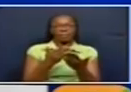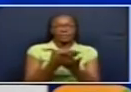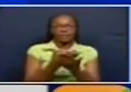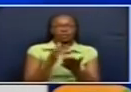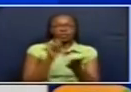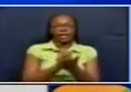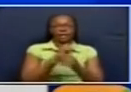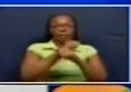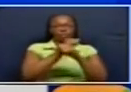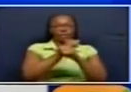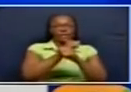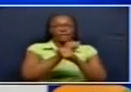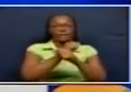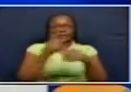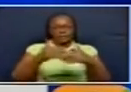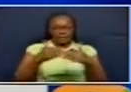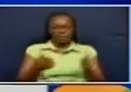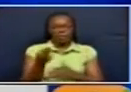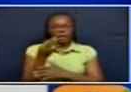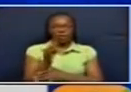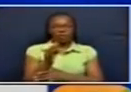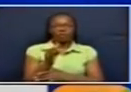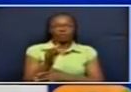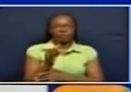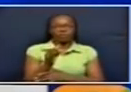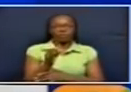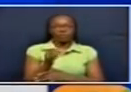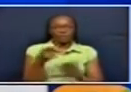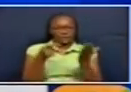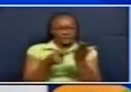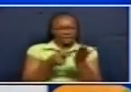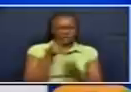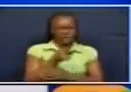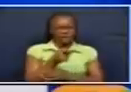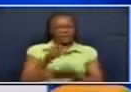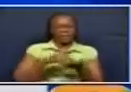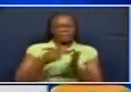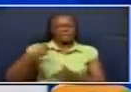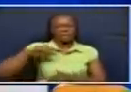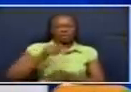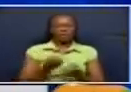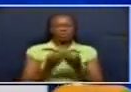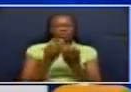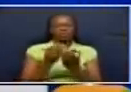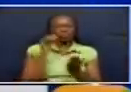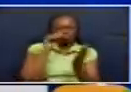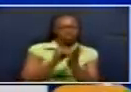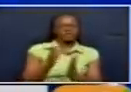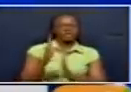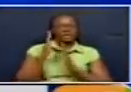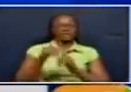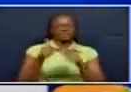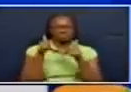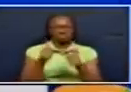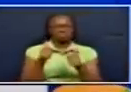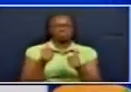protecting on the borders of our back end of the technology. So we have put in enough security mm-hmm. at the network